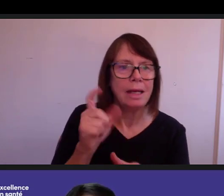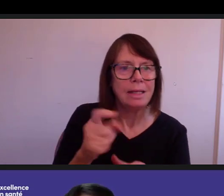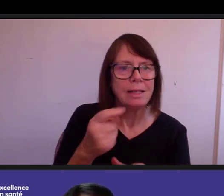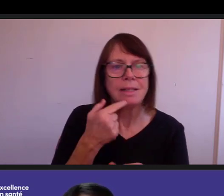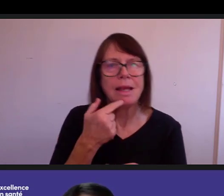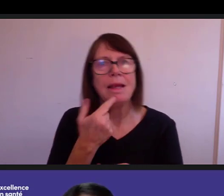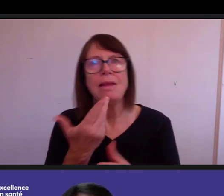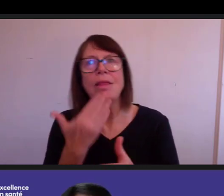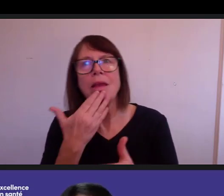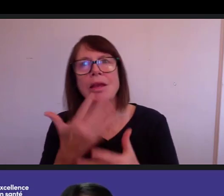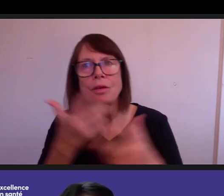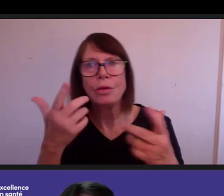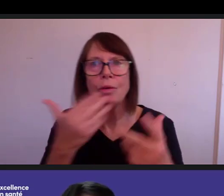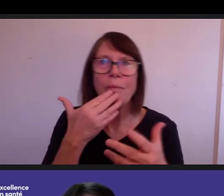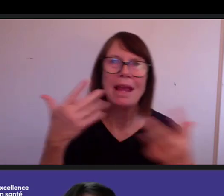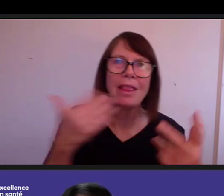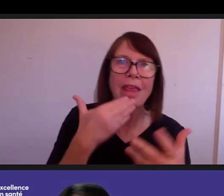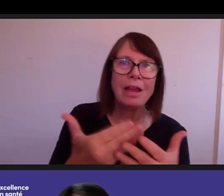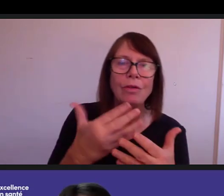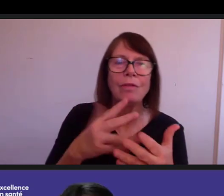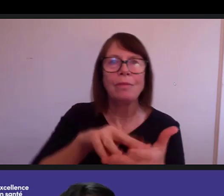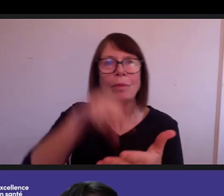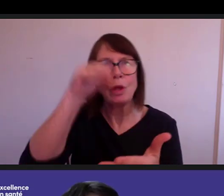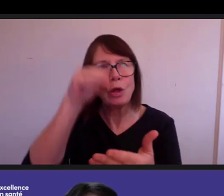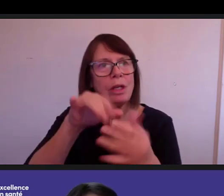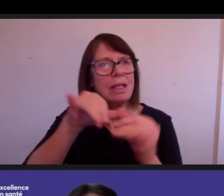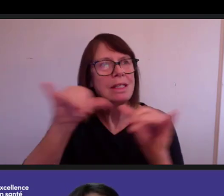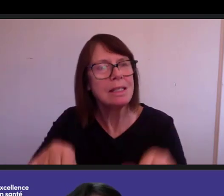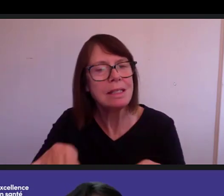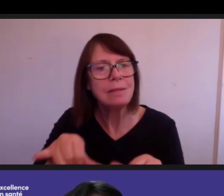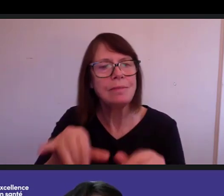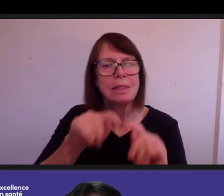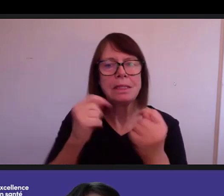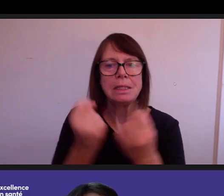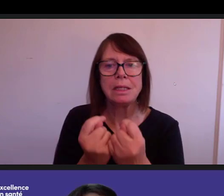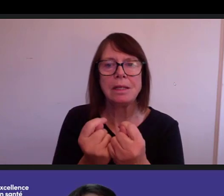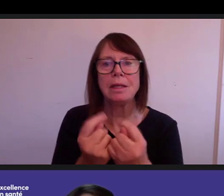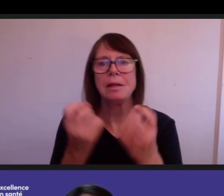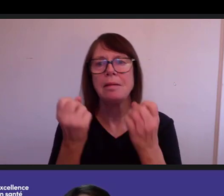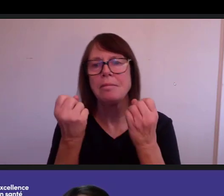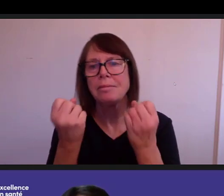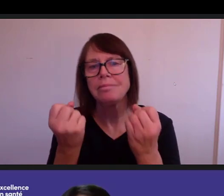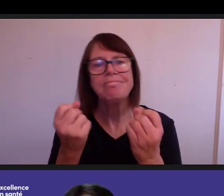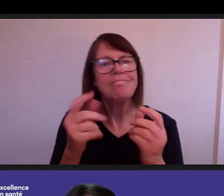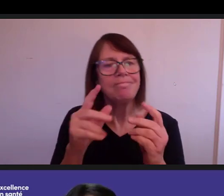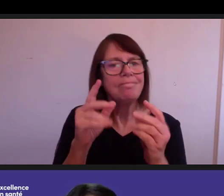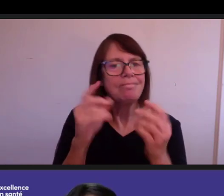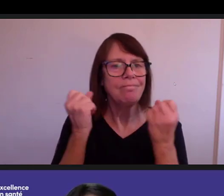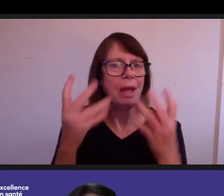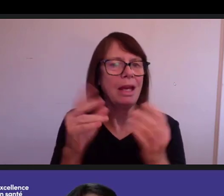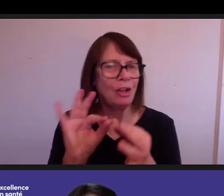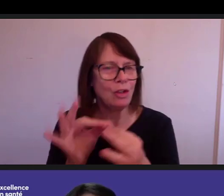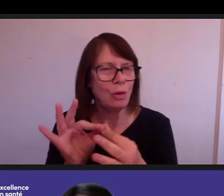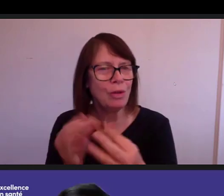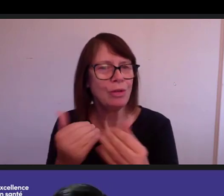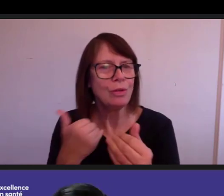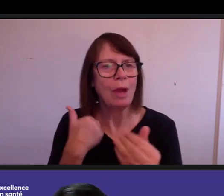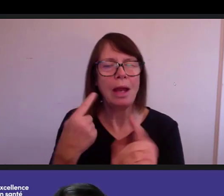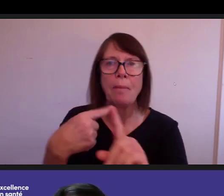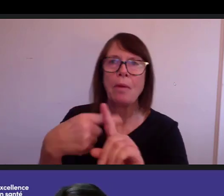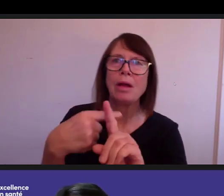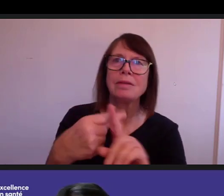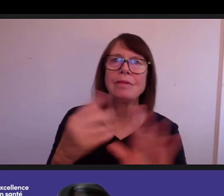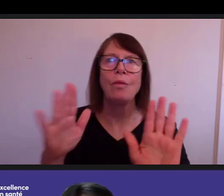behind the scenes from our learning systems team, our many producers and interpreters who make it seamless for us to have a positive